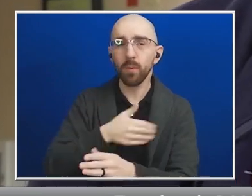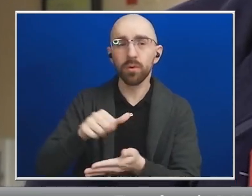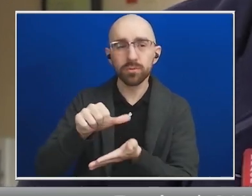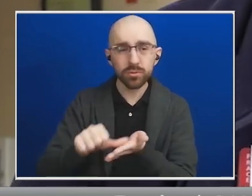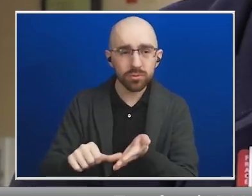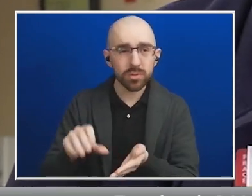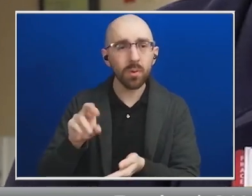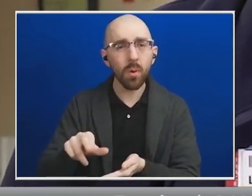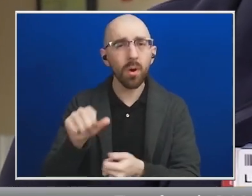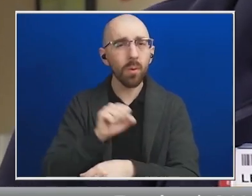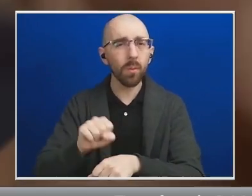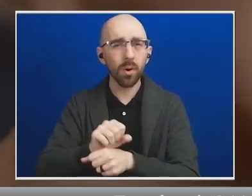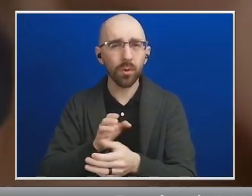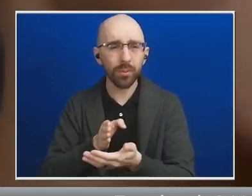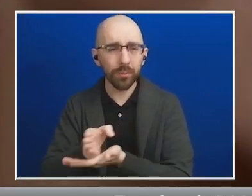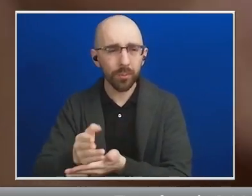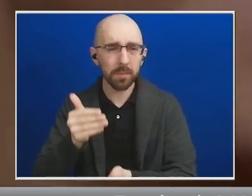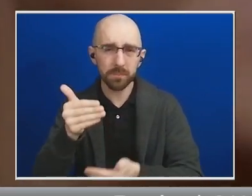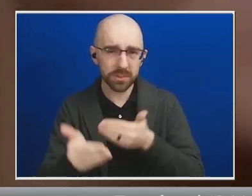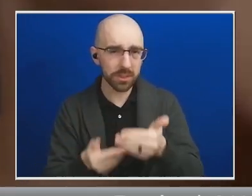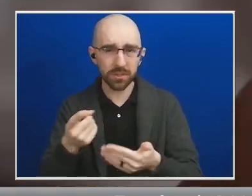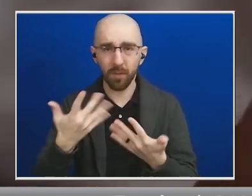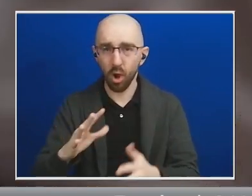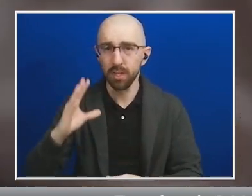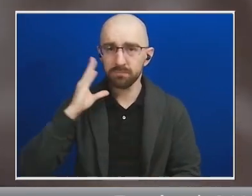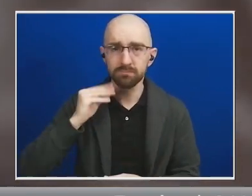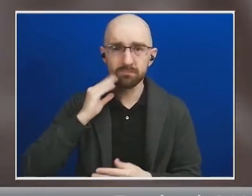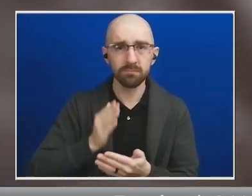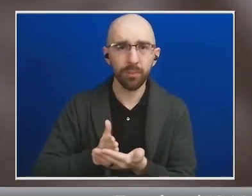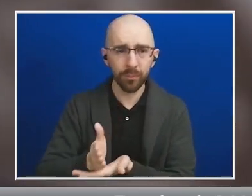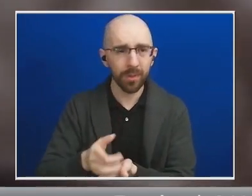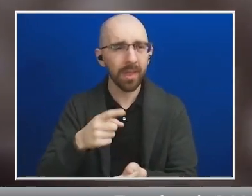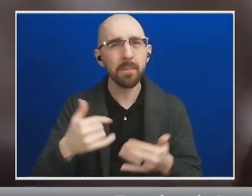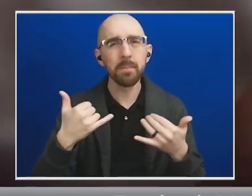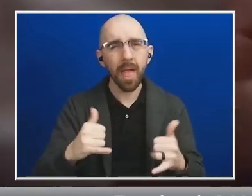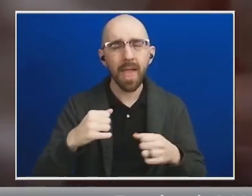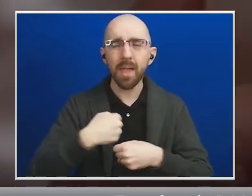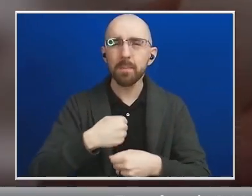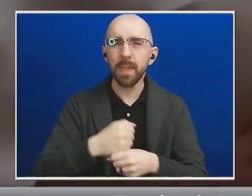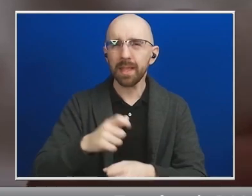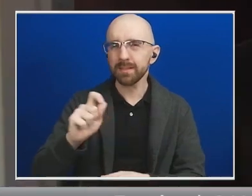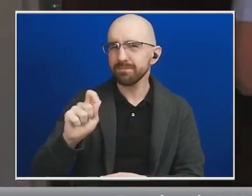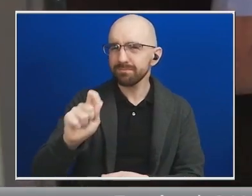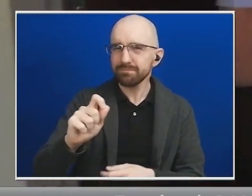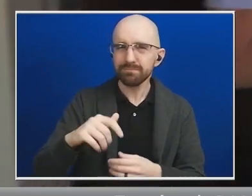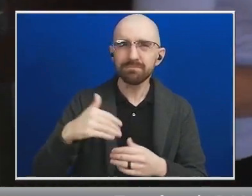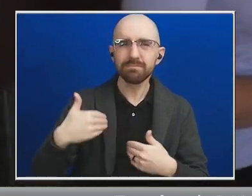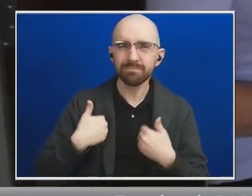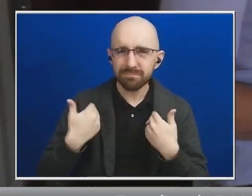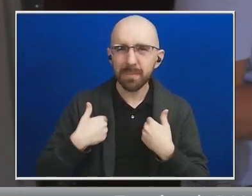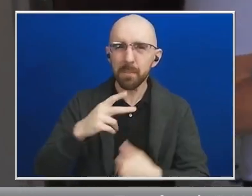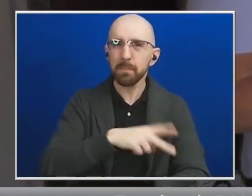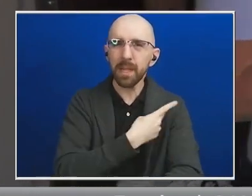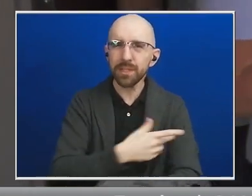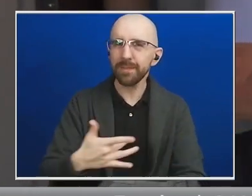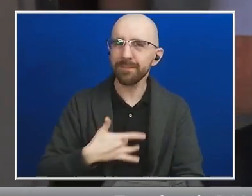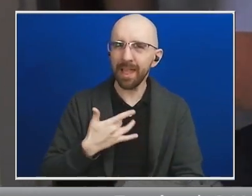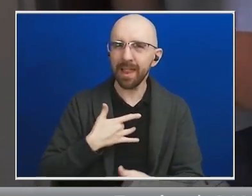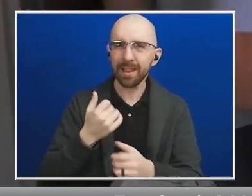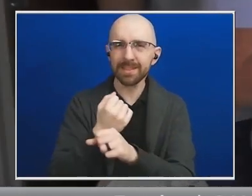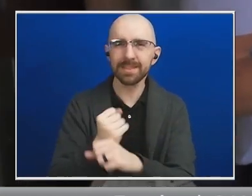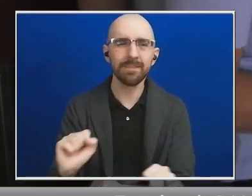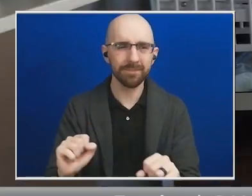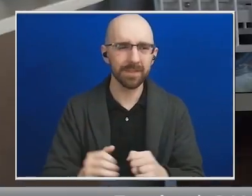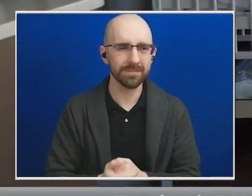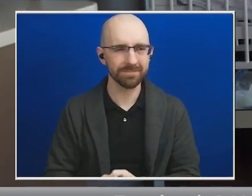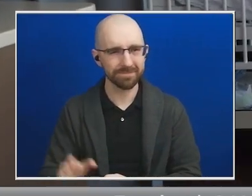maybe a procedure that they've already had. Such play makes the tiniest of patients feel safer, Hi, Miss Harley. How